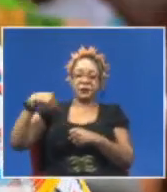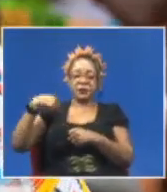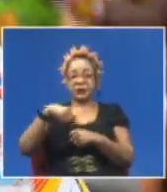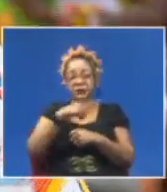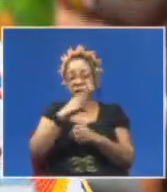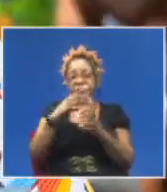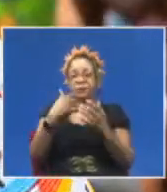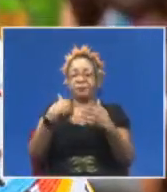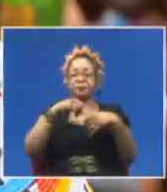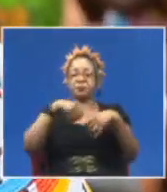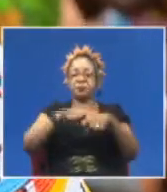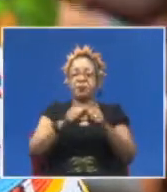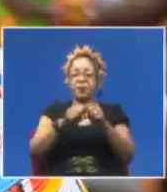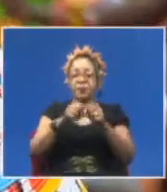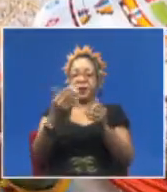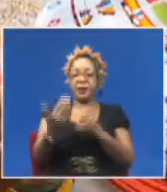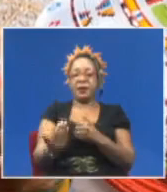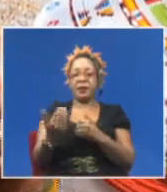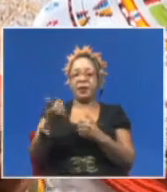girls for marriage.